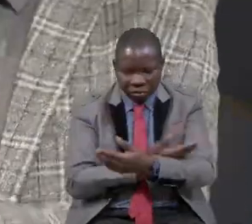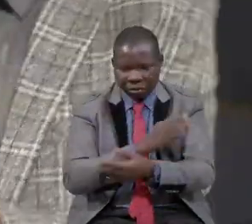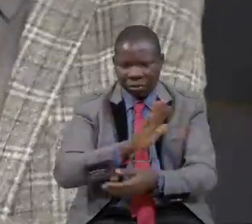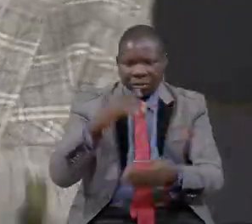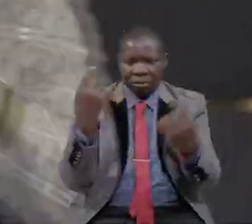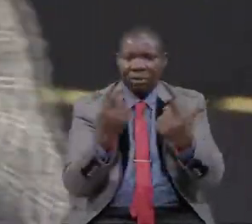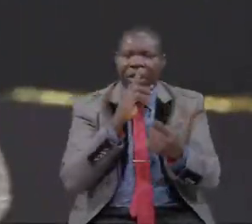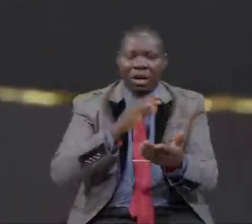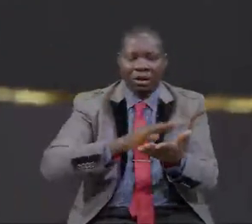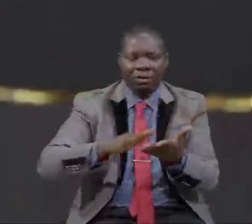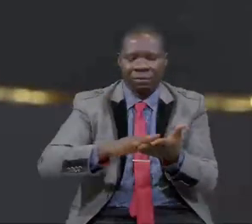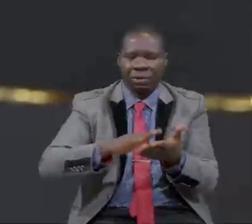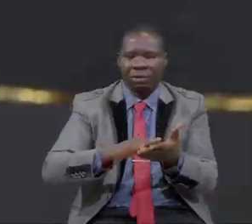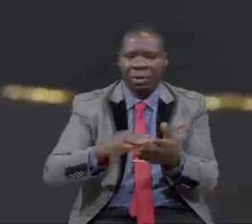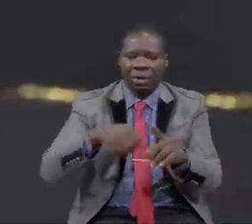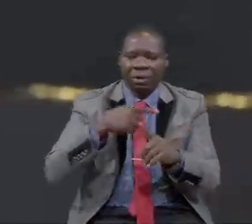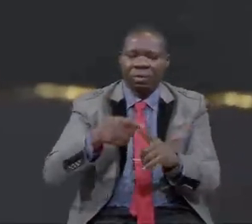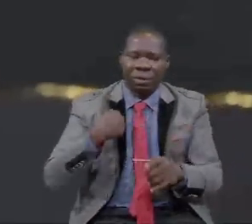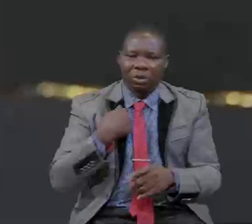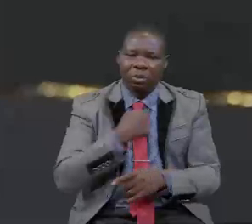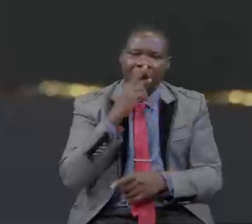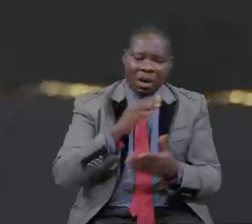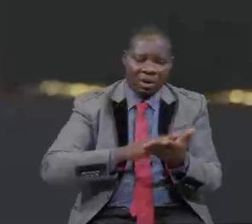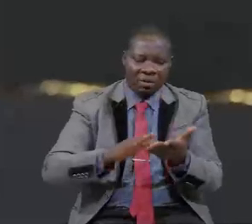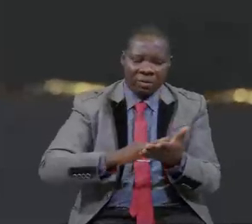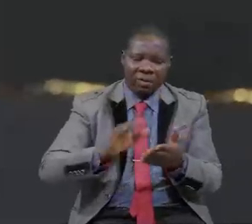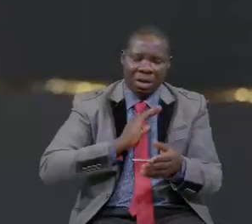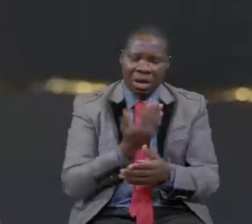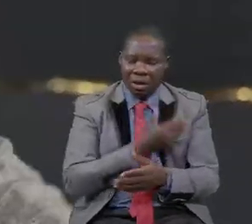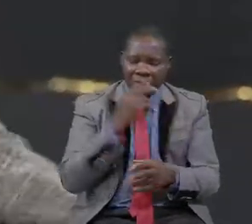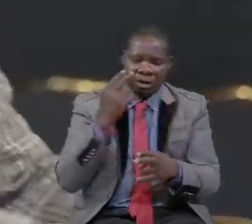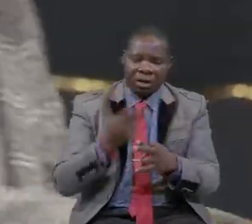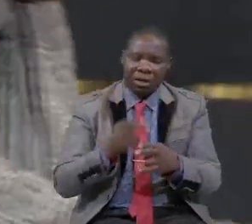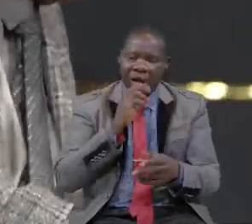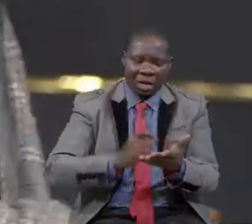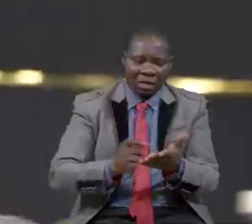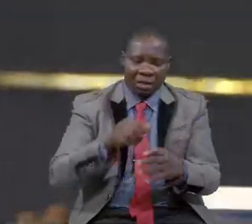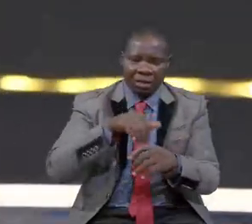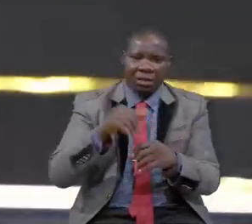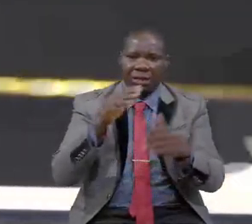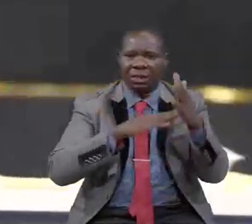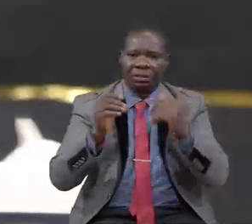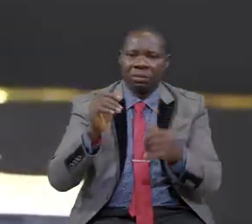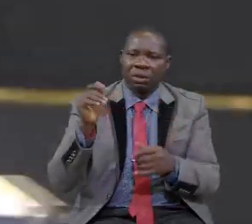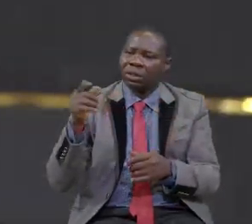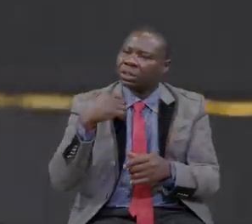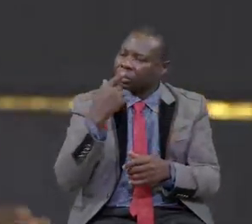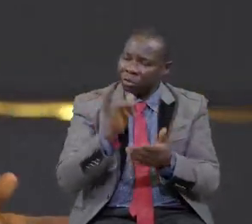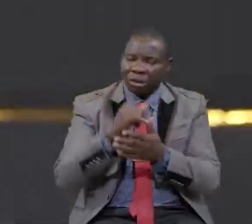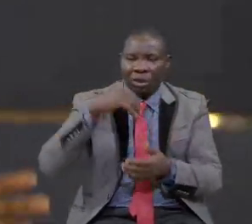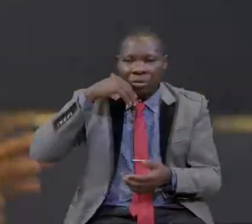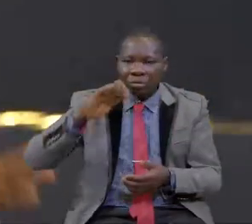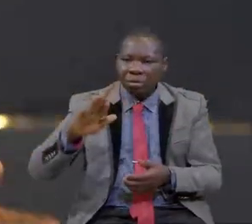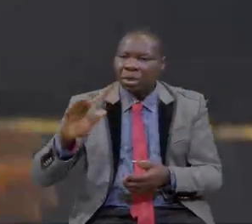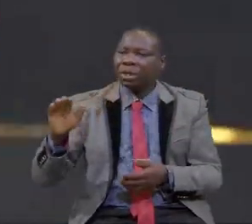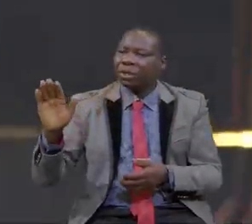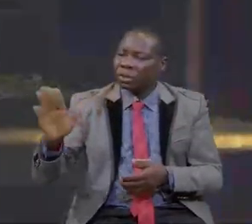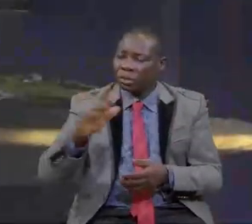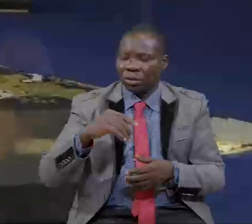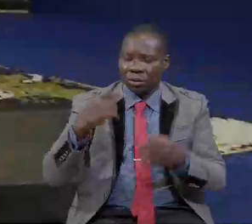And when we're forgiven, our names are written in heaven. Told that woman, he said, your sins, which